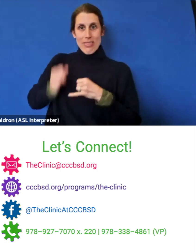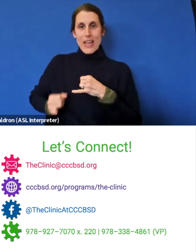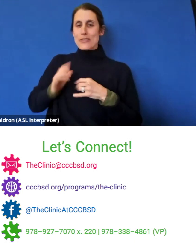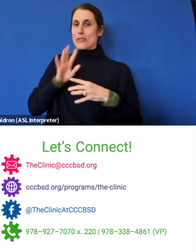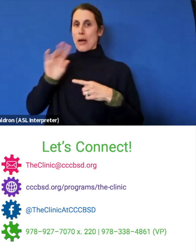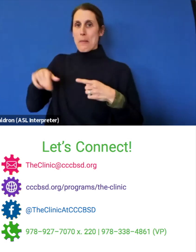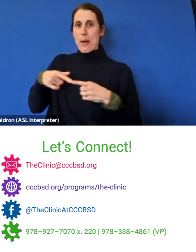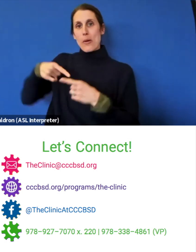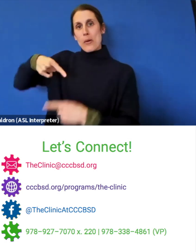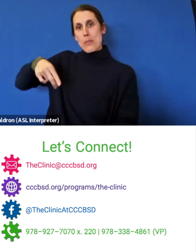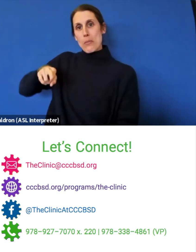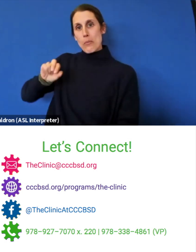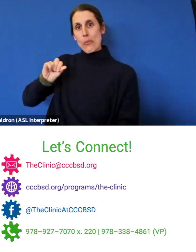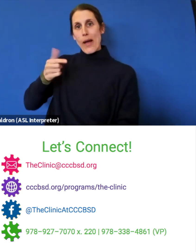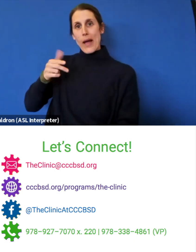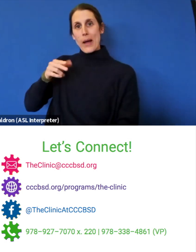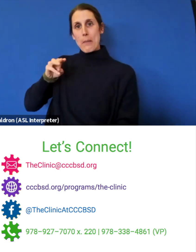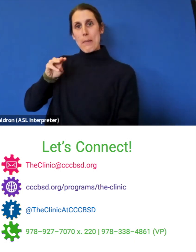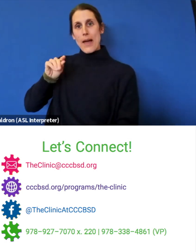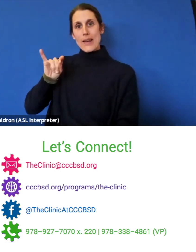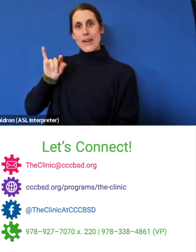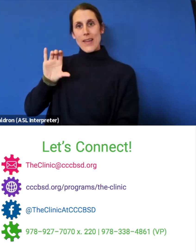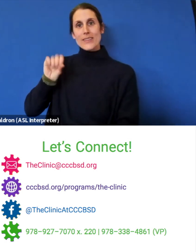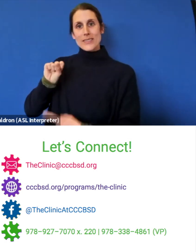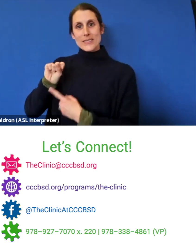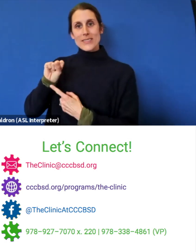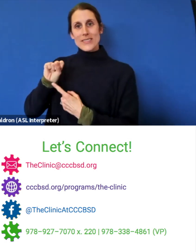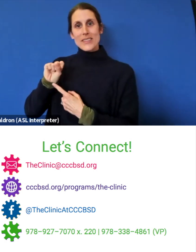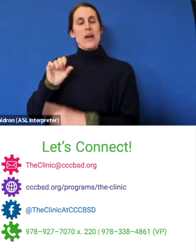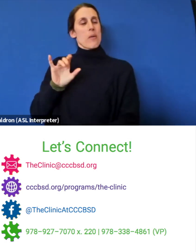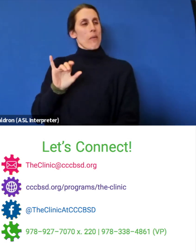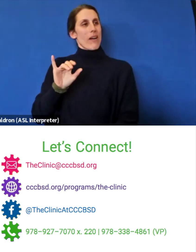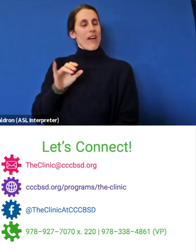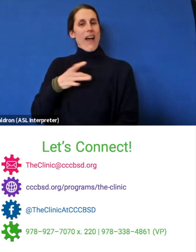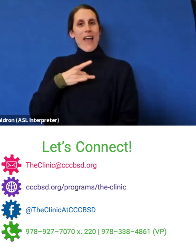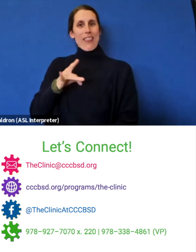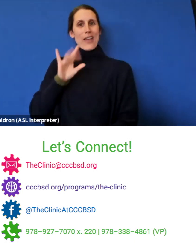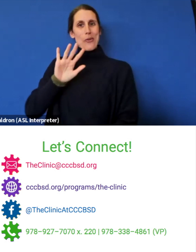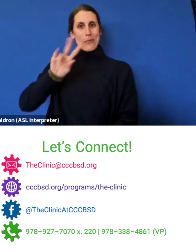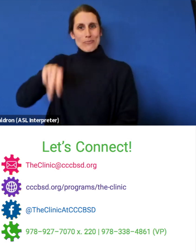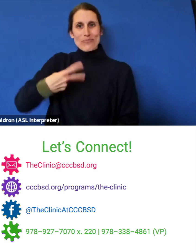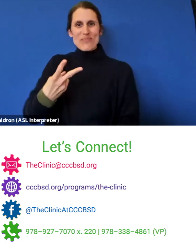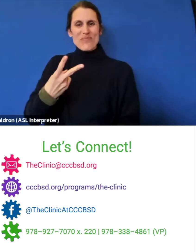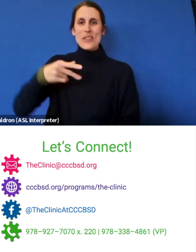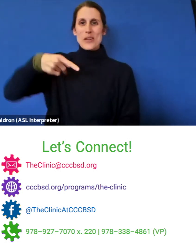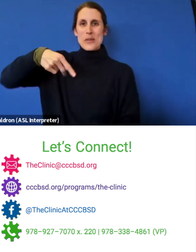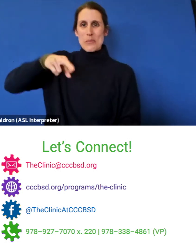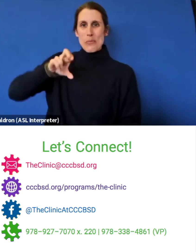that we're, use the phrase, the soup we swim in, which is very visual